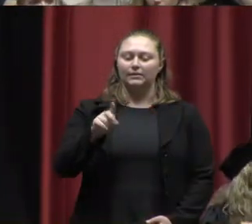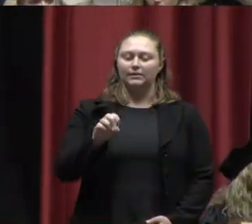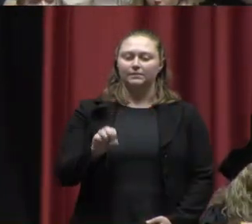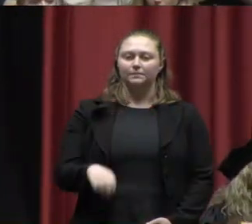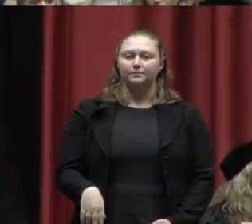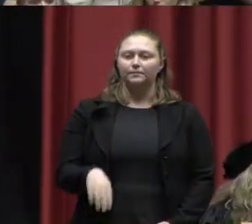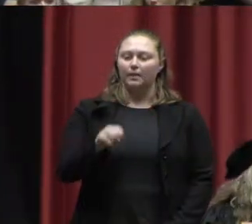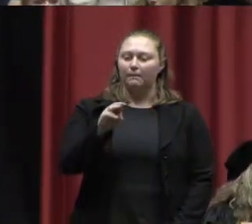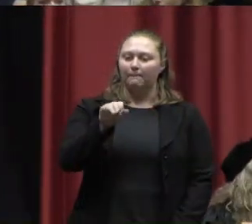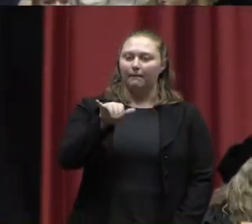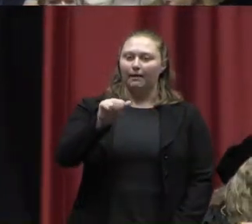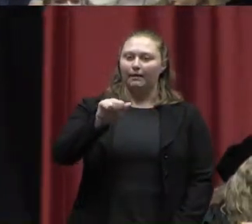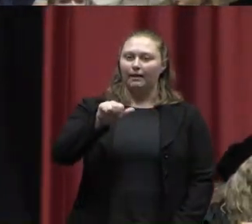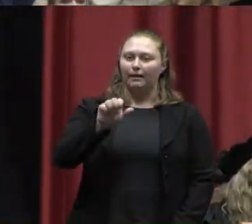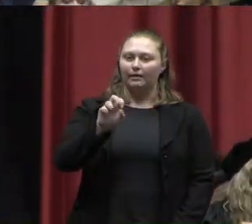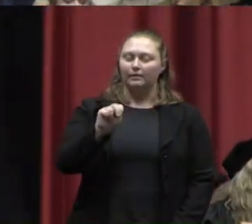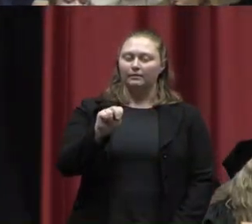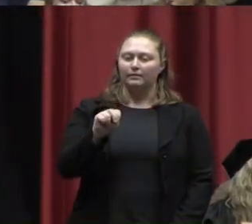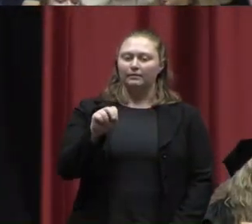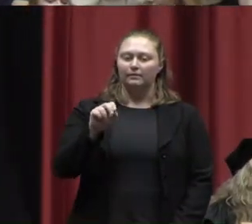Nayer Rimi.